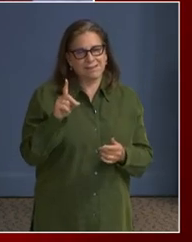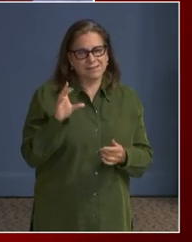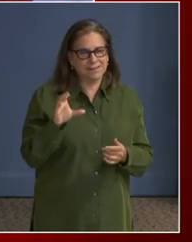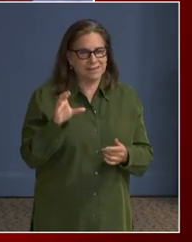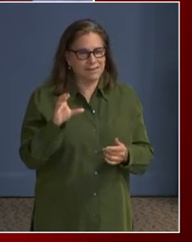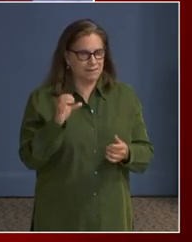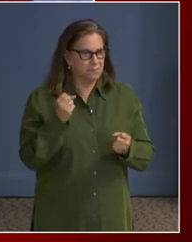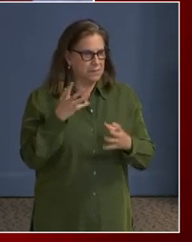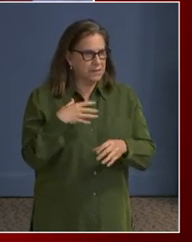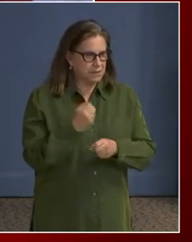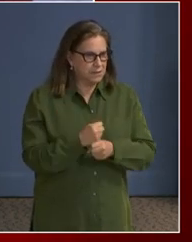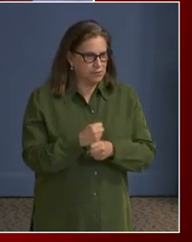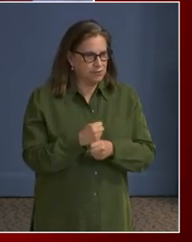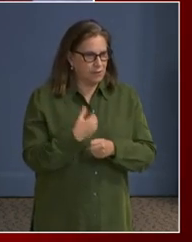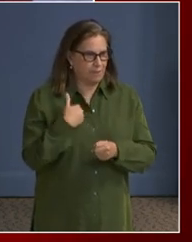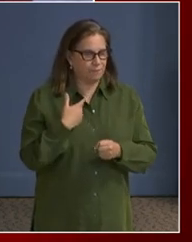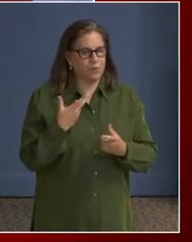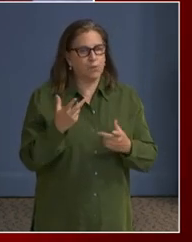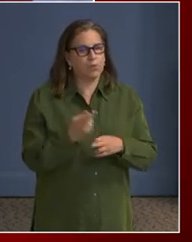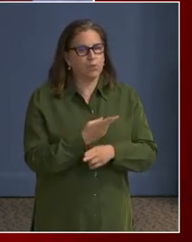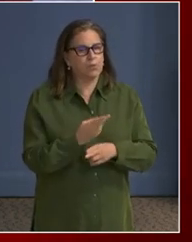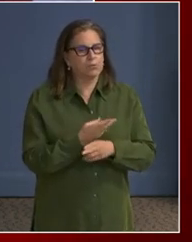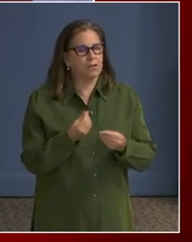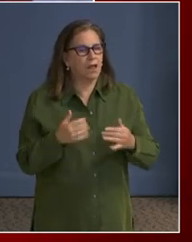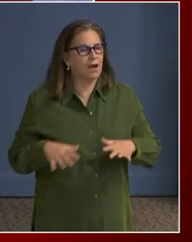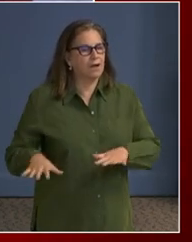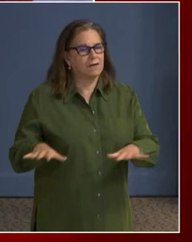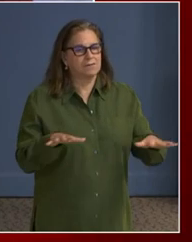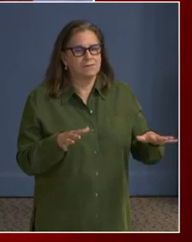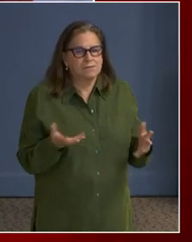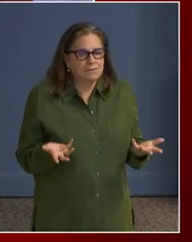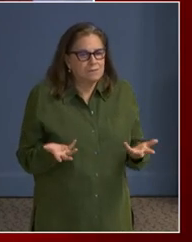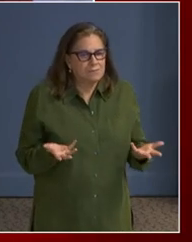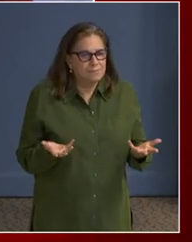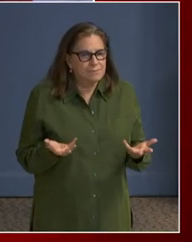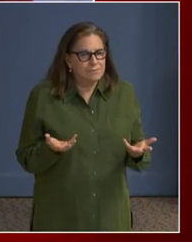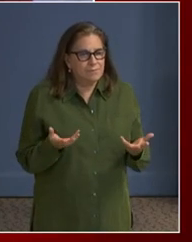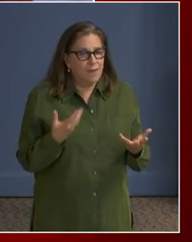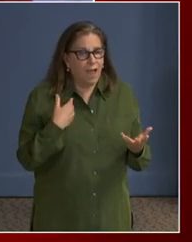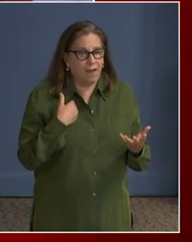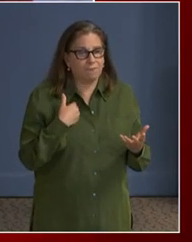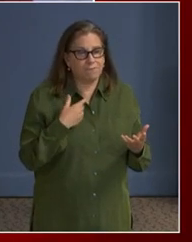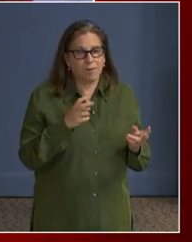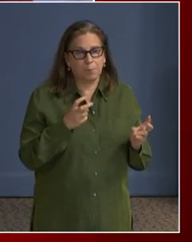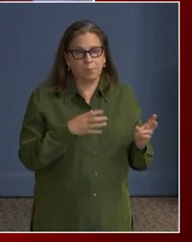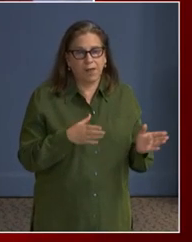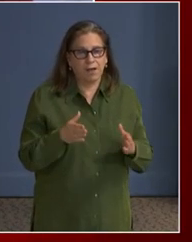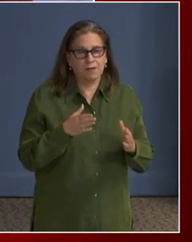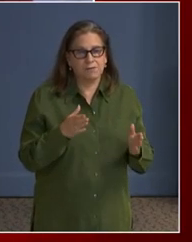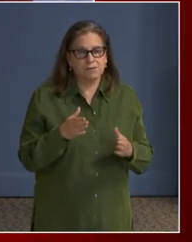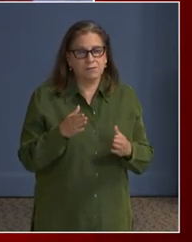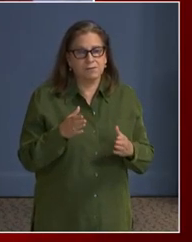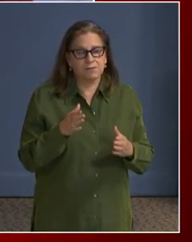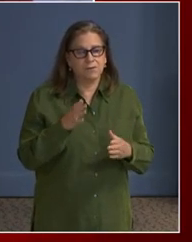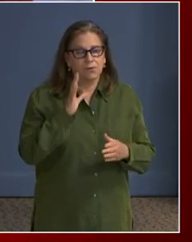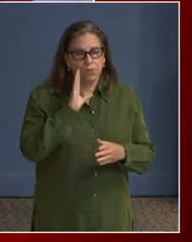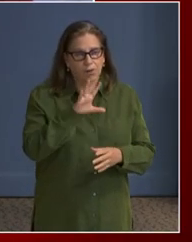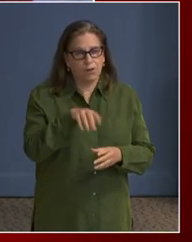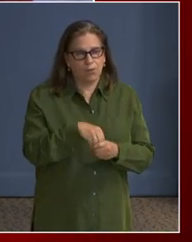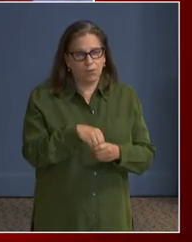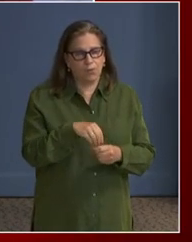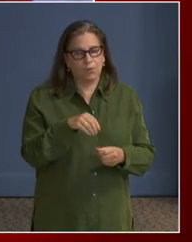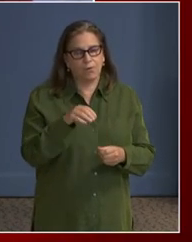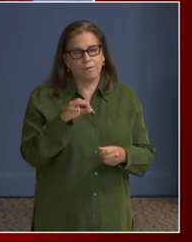now presented and vetted plans that would include an NFL stadium and that would not. Priorities for